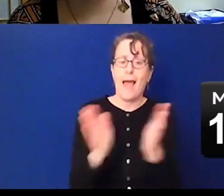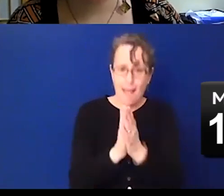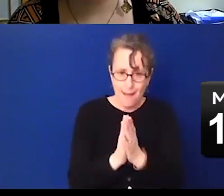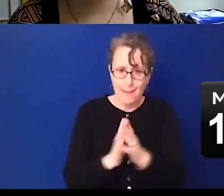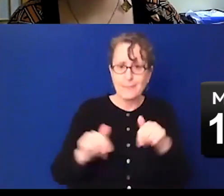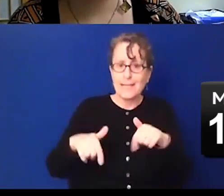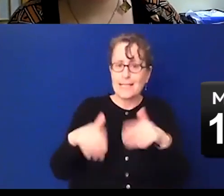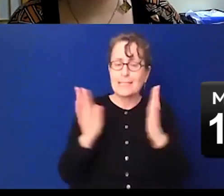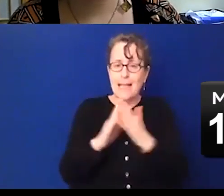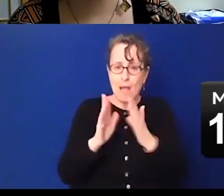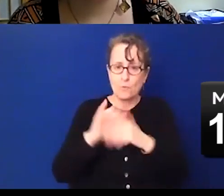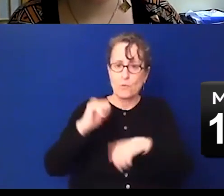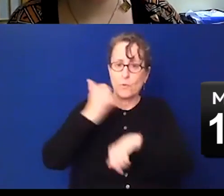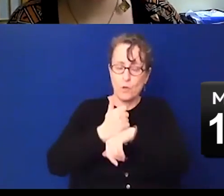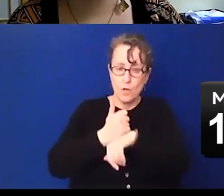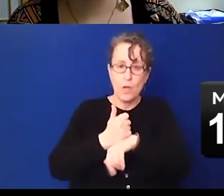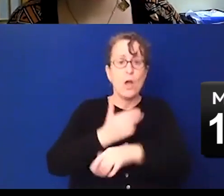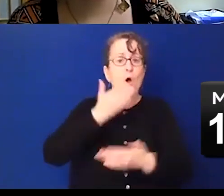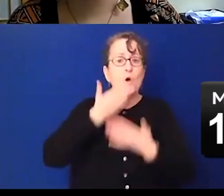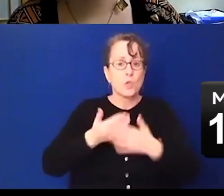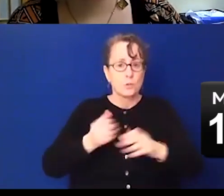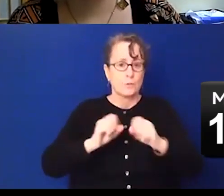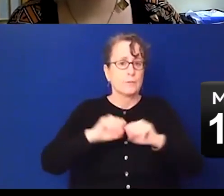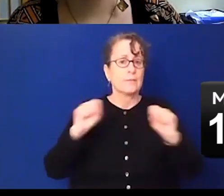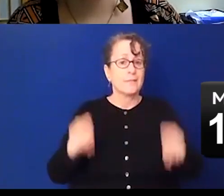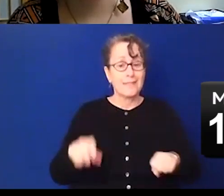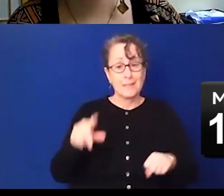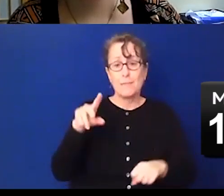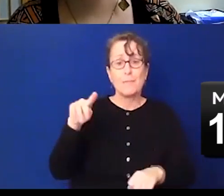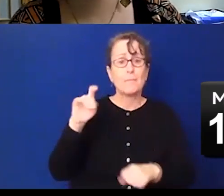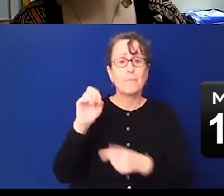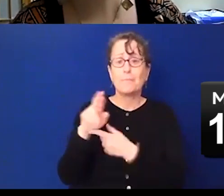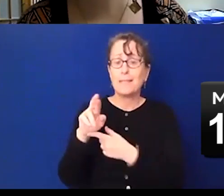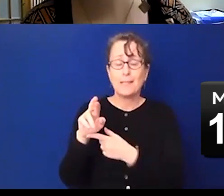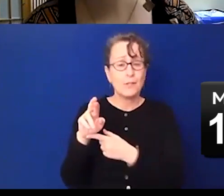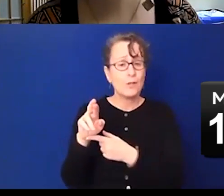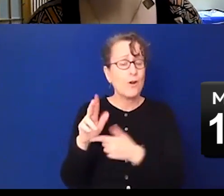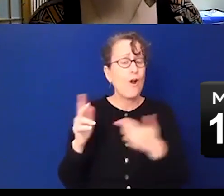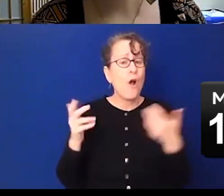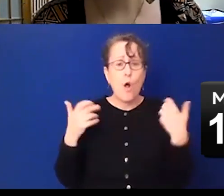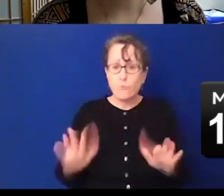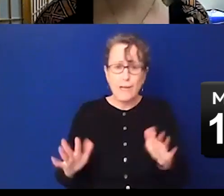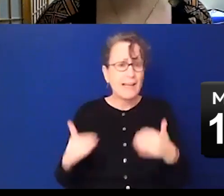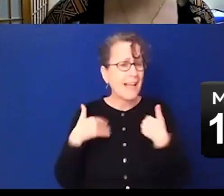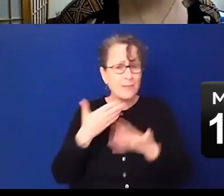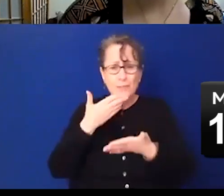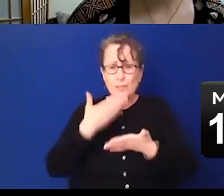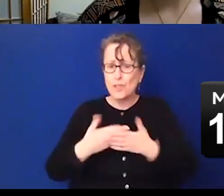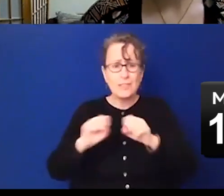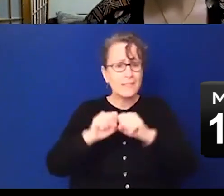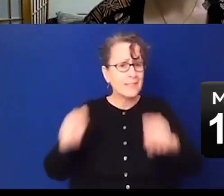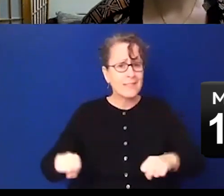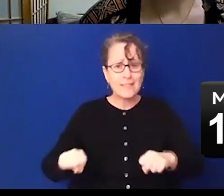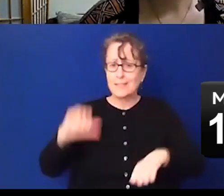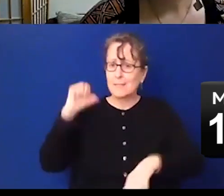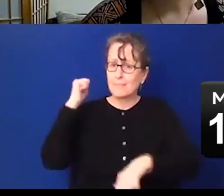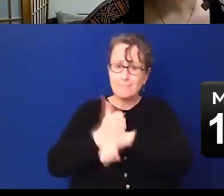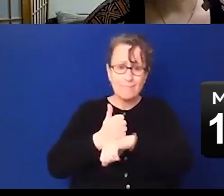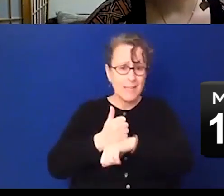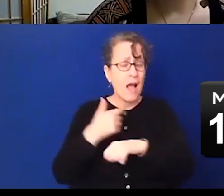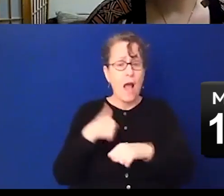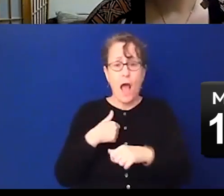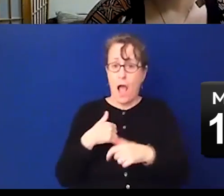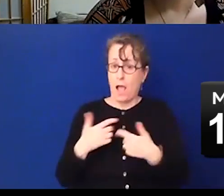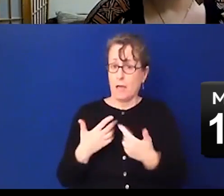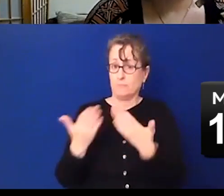workable system, and he has two tweaks to it that he told you it was a Hail Mary. That Peter will read all the motions for